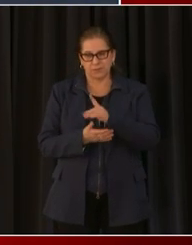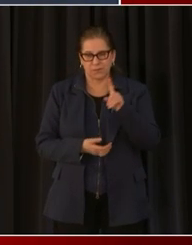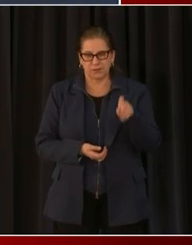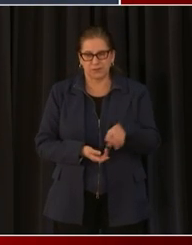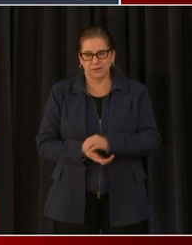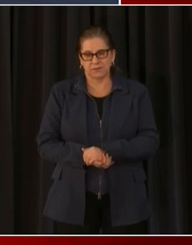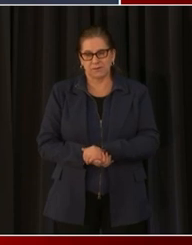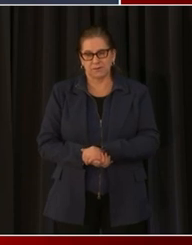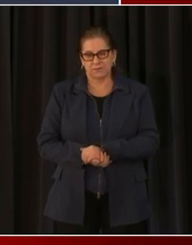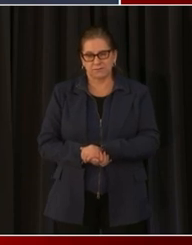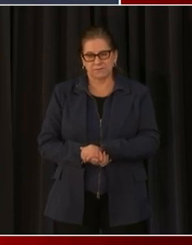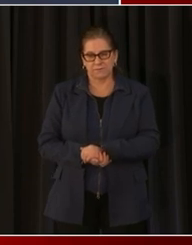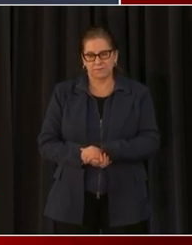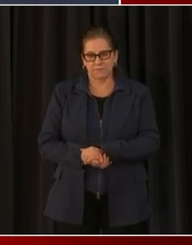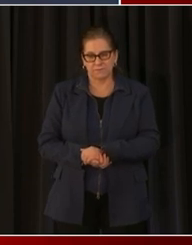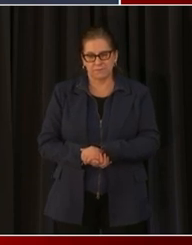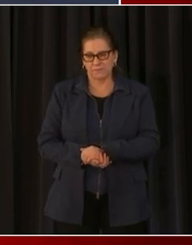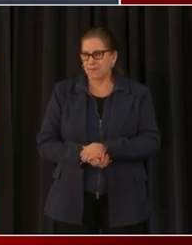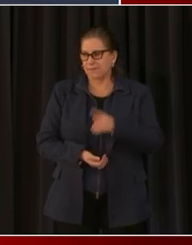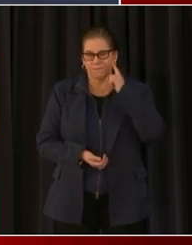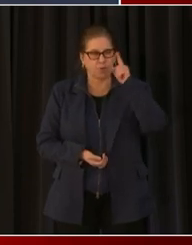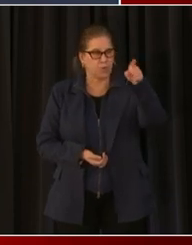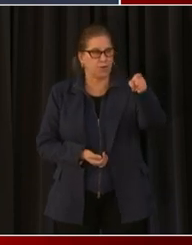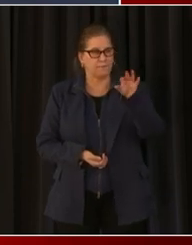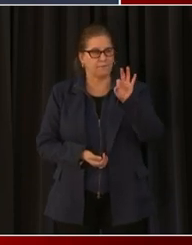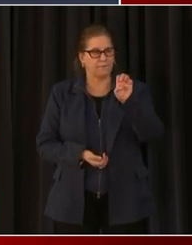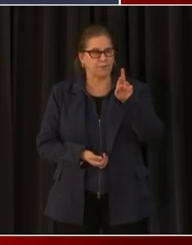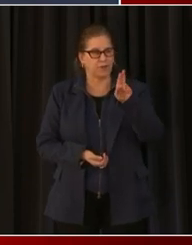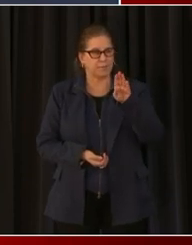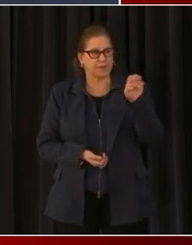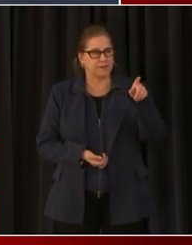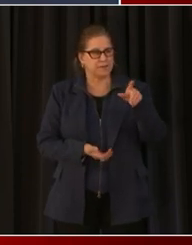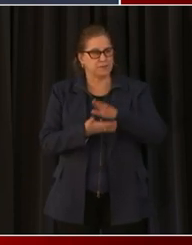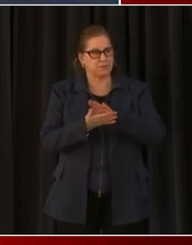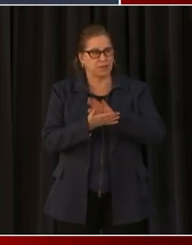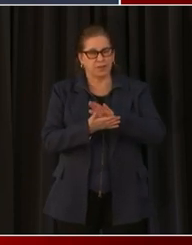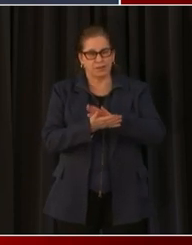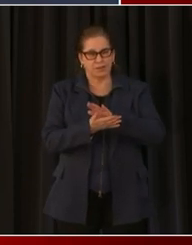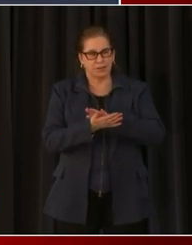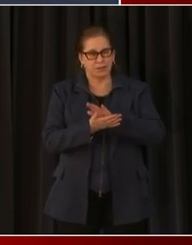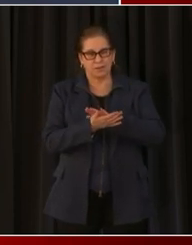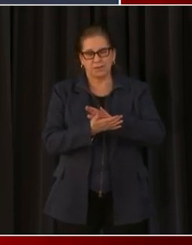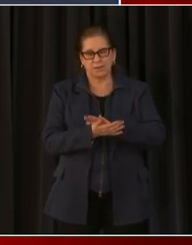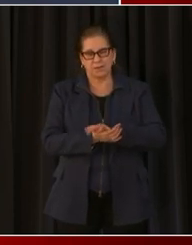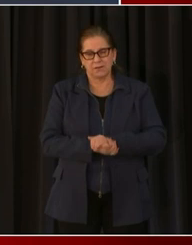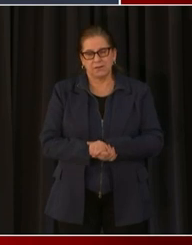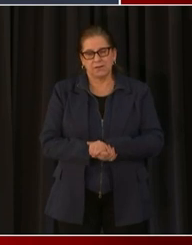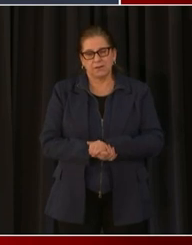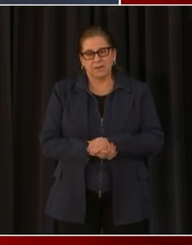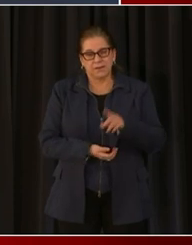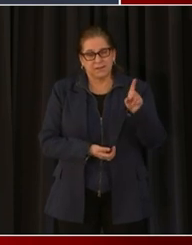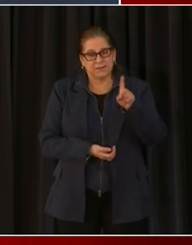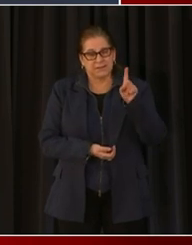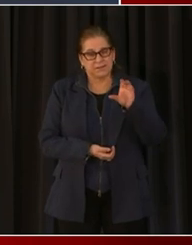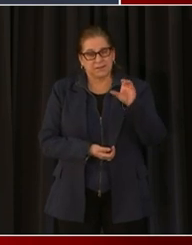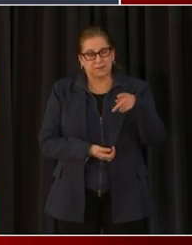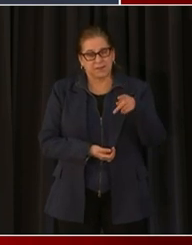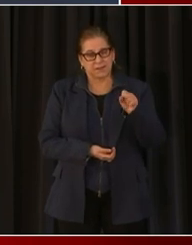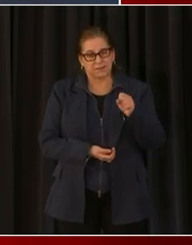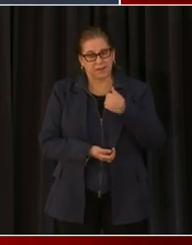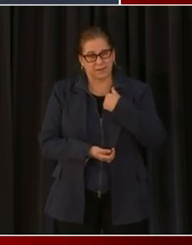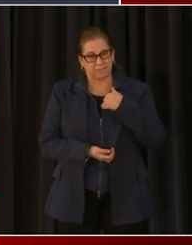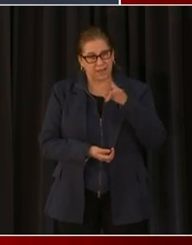on a pure kind of technical level, DC got $80 million, DCPS, I should say, got $80 million